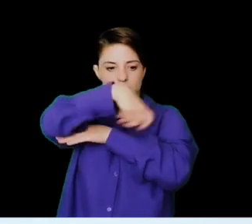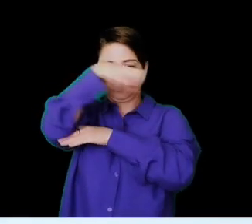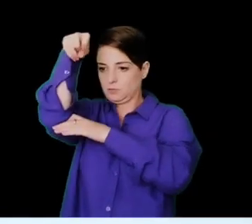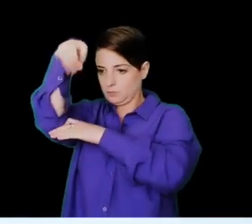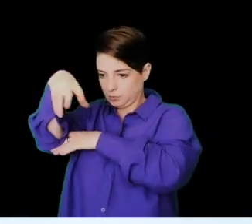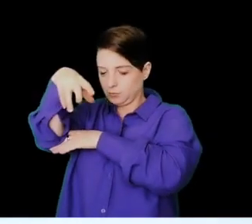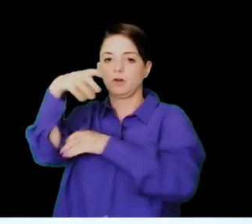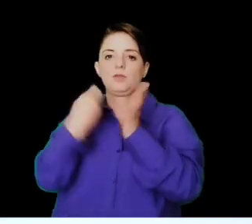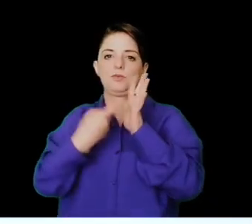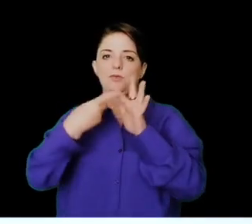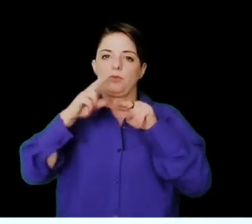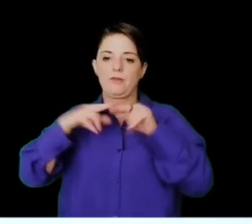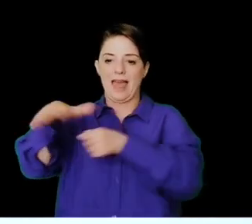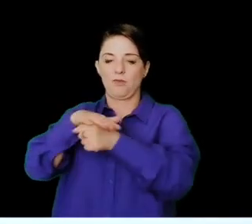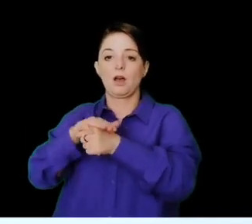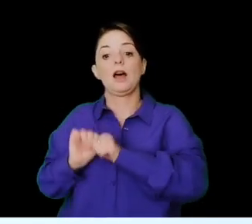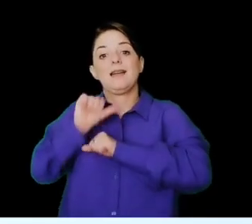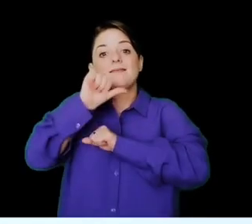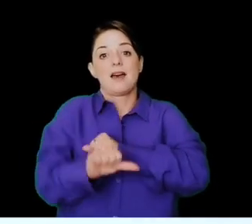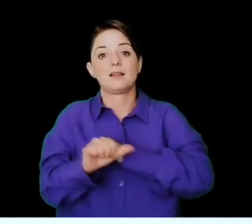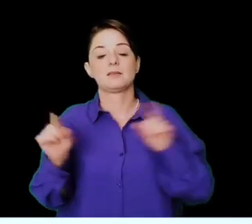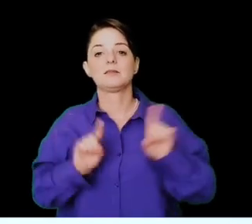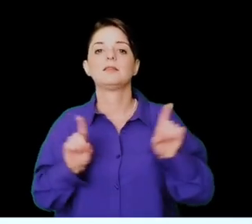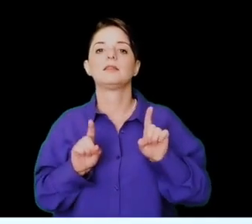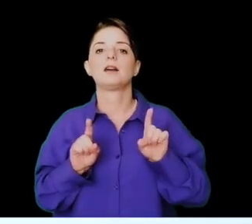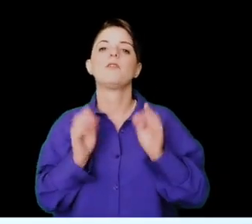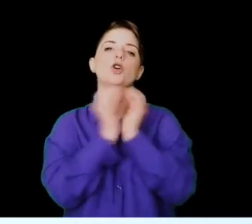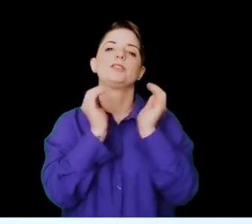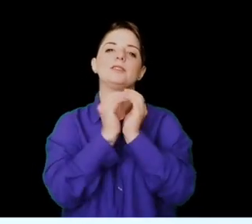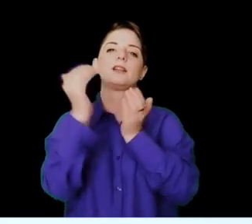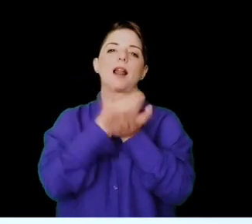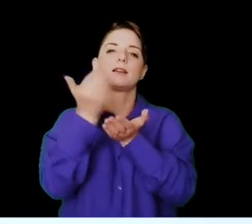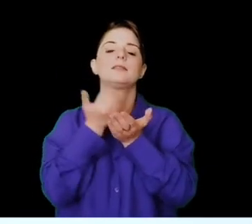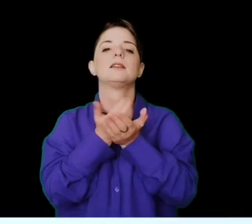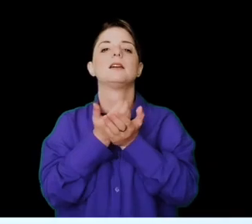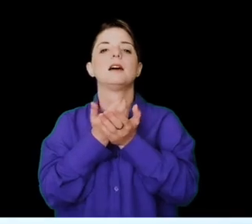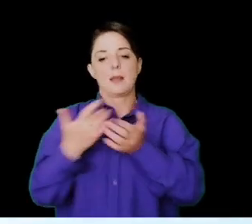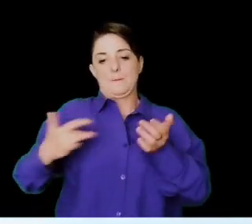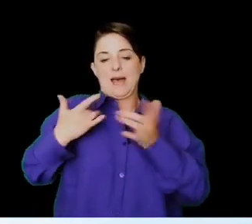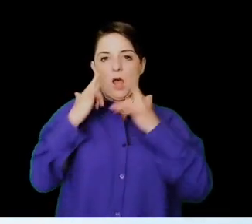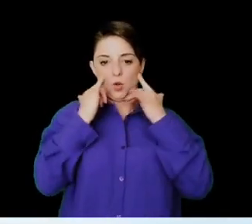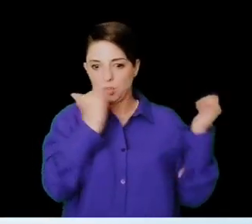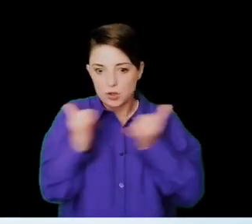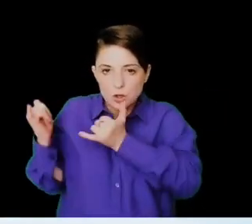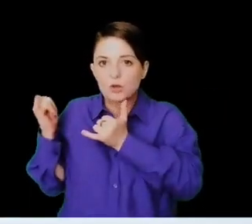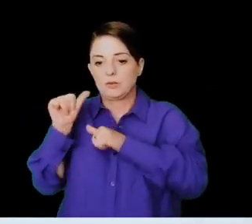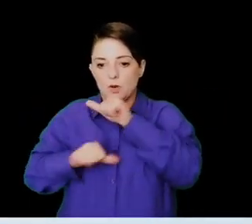that shell and gravel material onto our reef area. The next steps is for us to go and collect our oysters, run them through our biosecurity protocol,